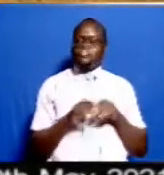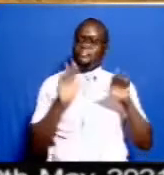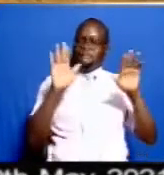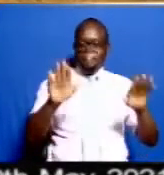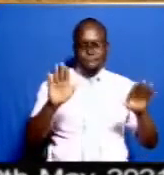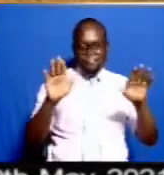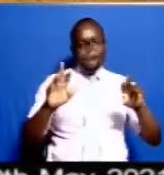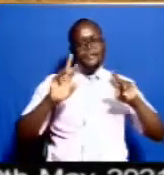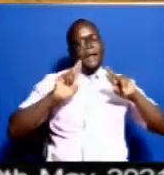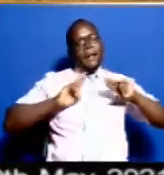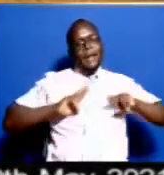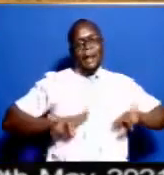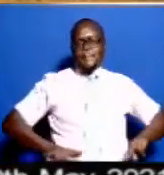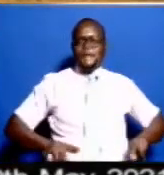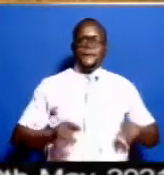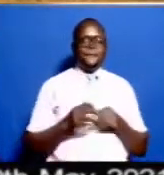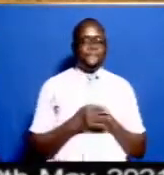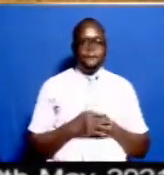relax and.